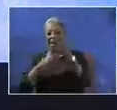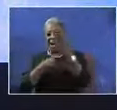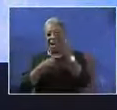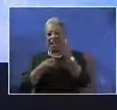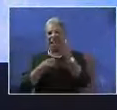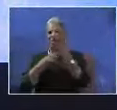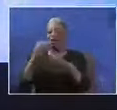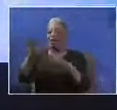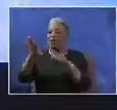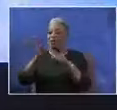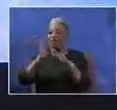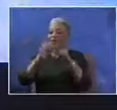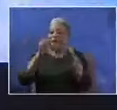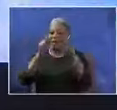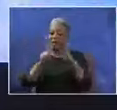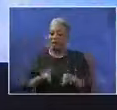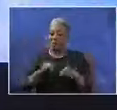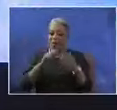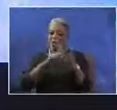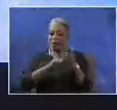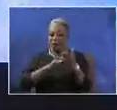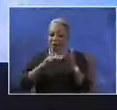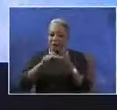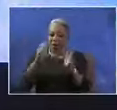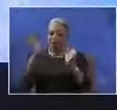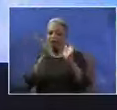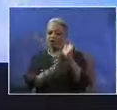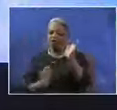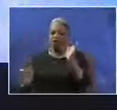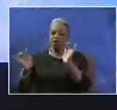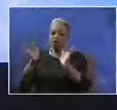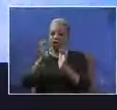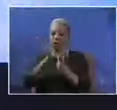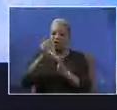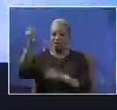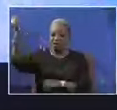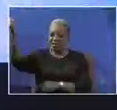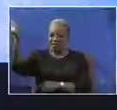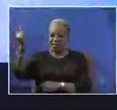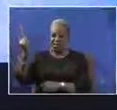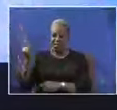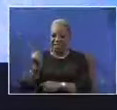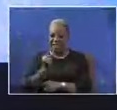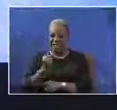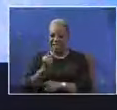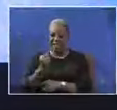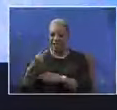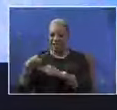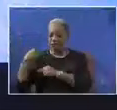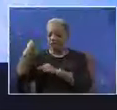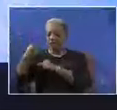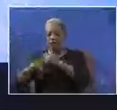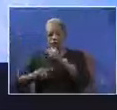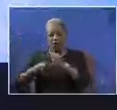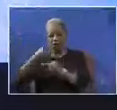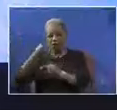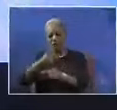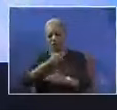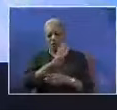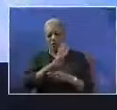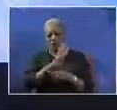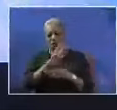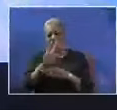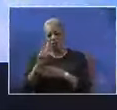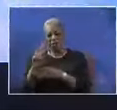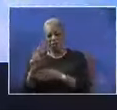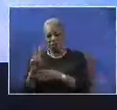Jesus came down 42 generations, went to that